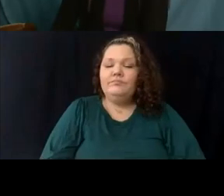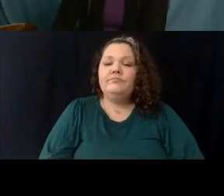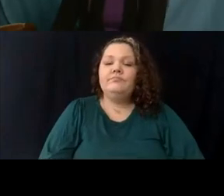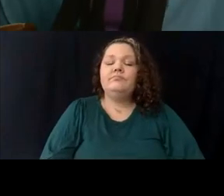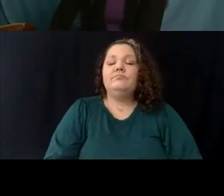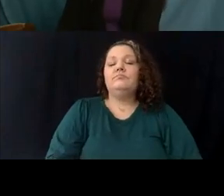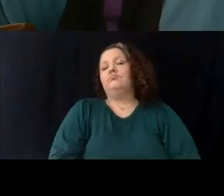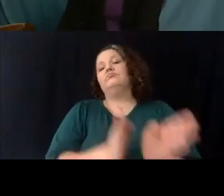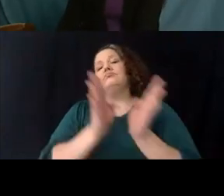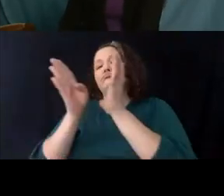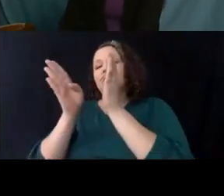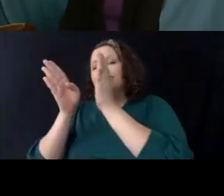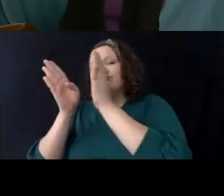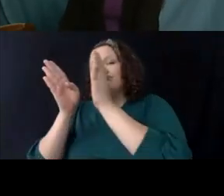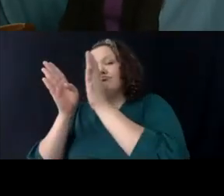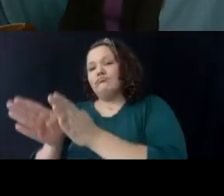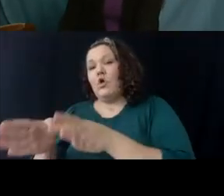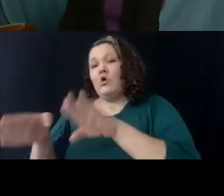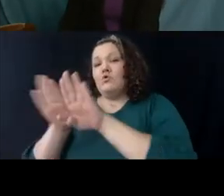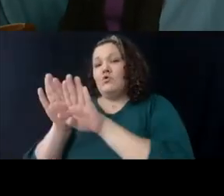be turned off.